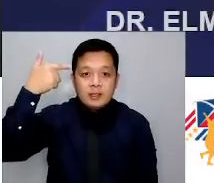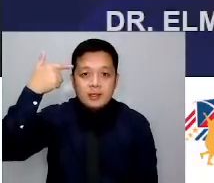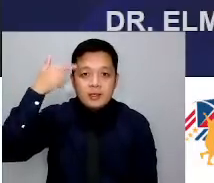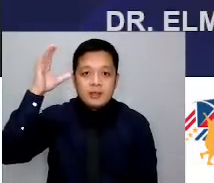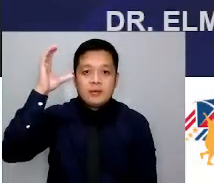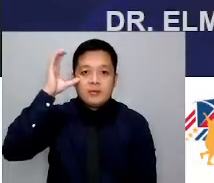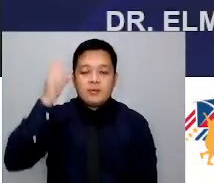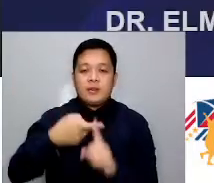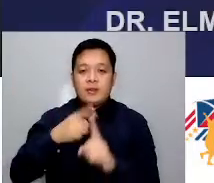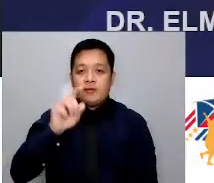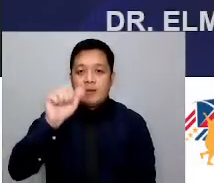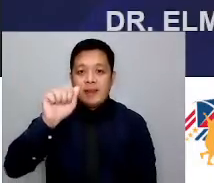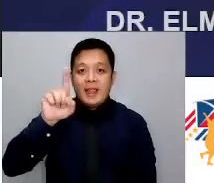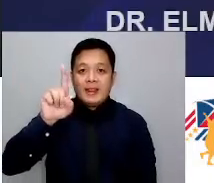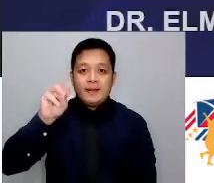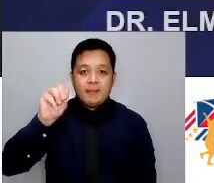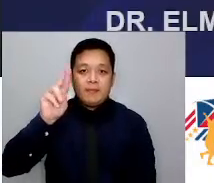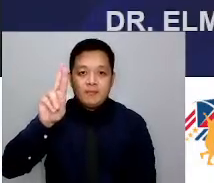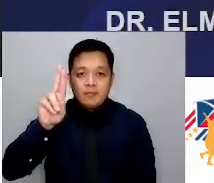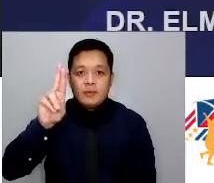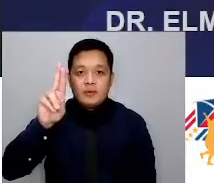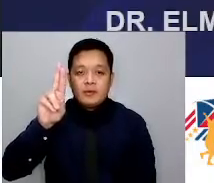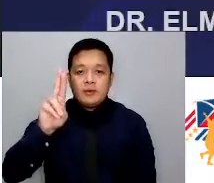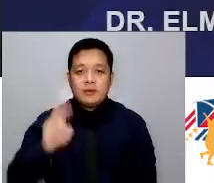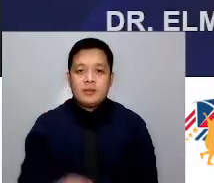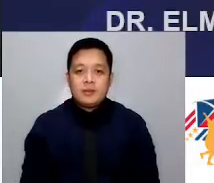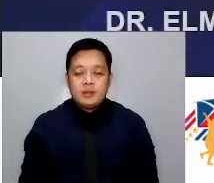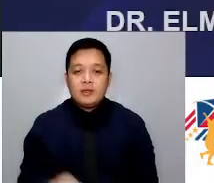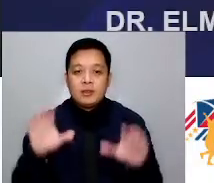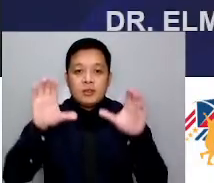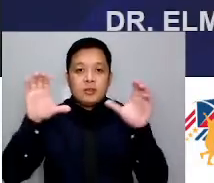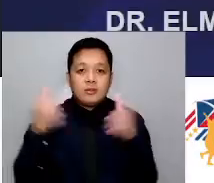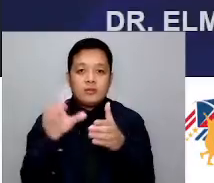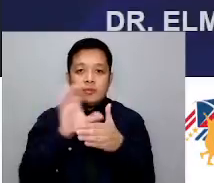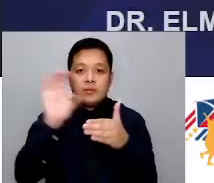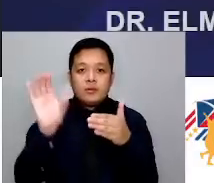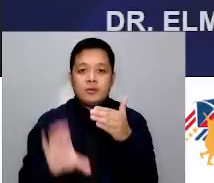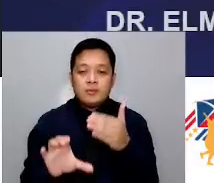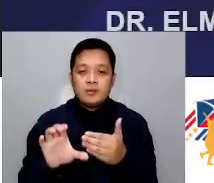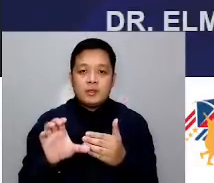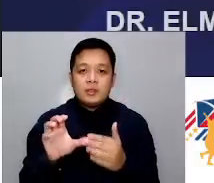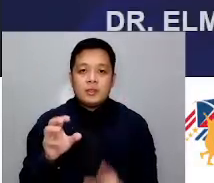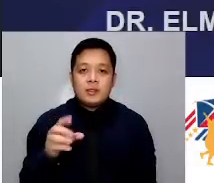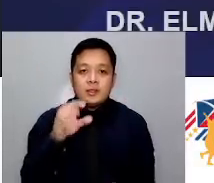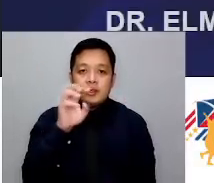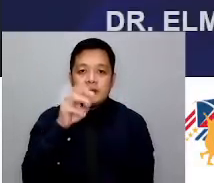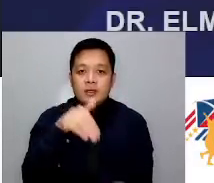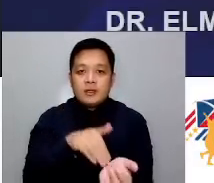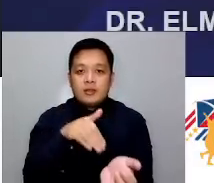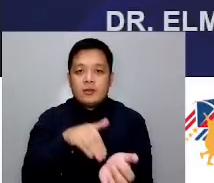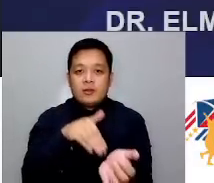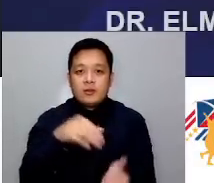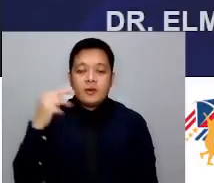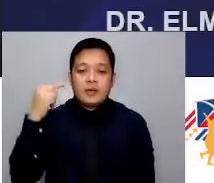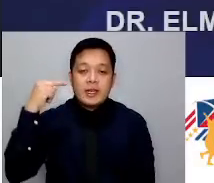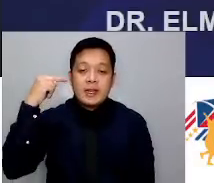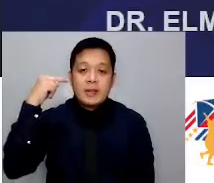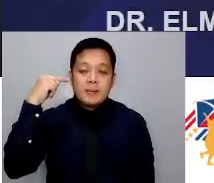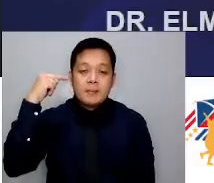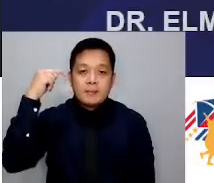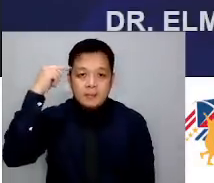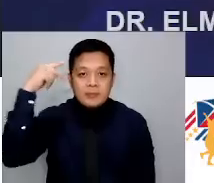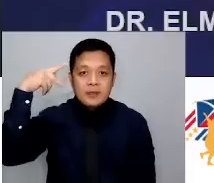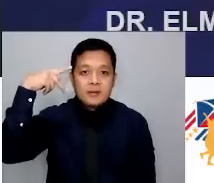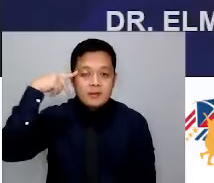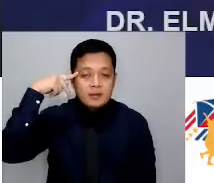Ateneo de Manila University. And completing the cast is Dr. Argel Bandala, full professor also, and the chair of the